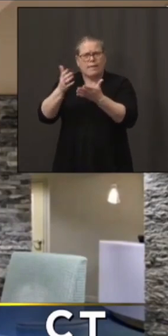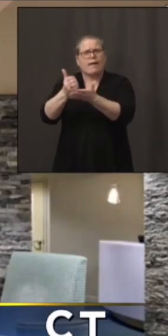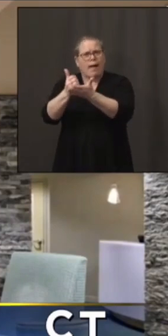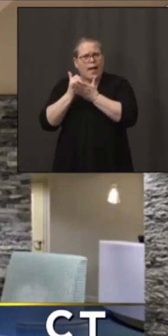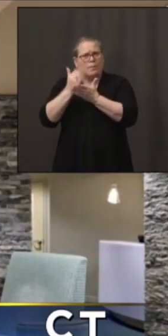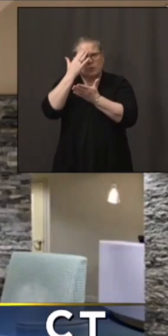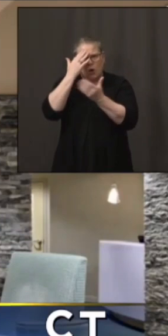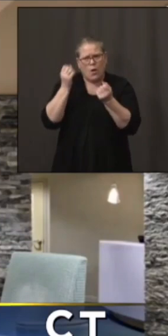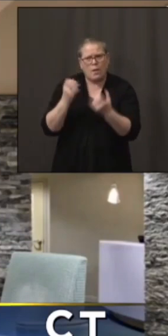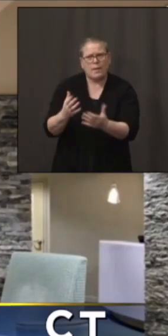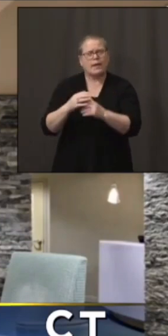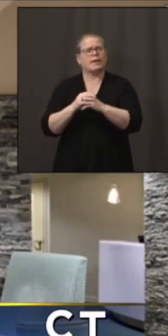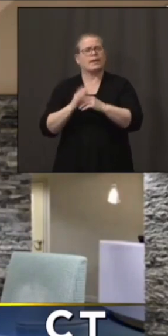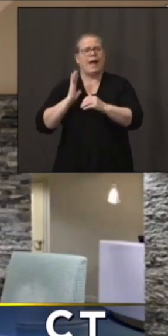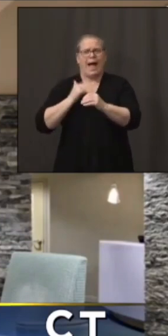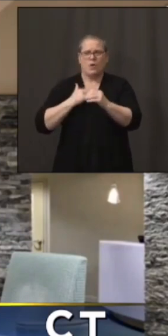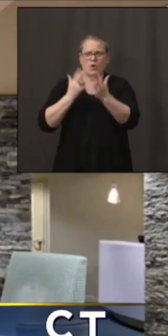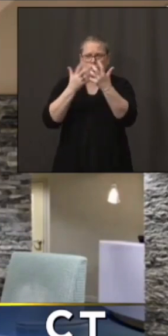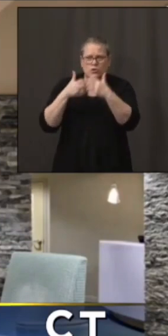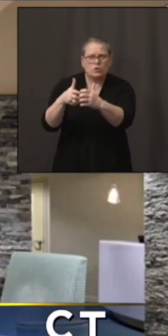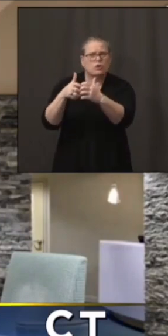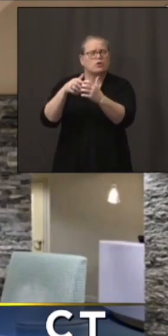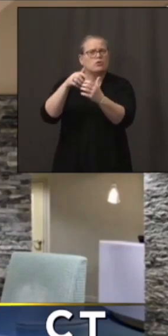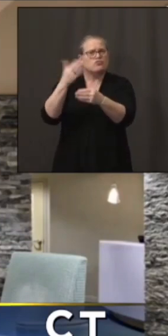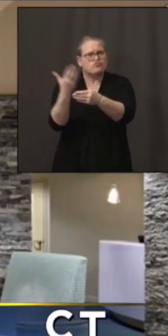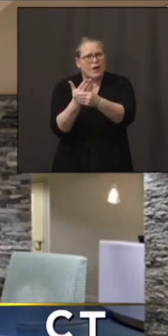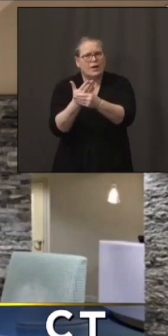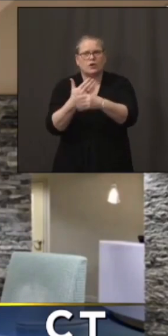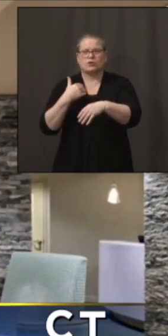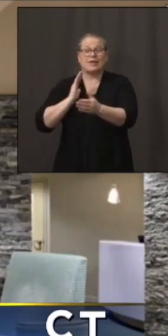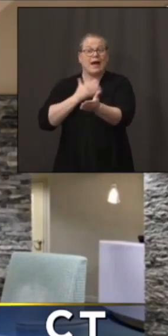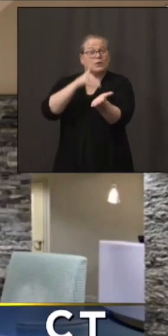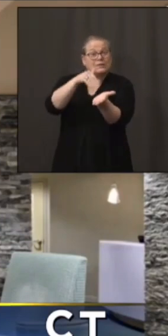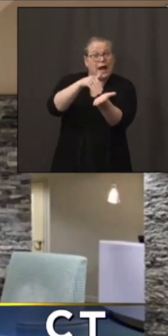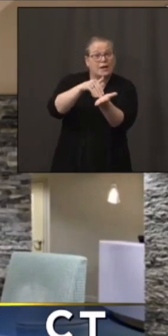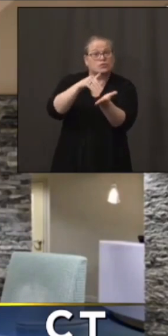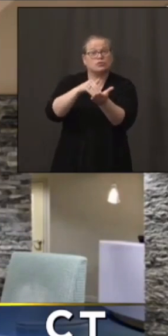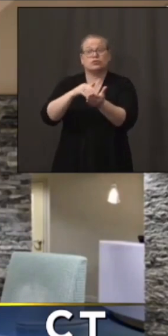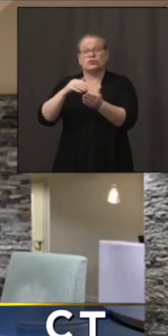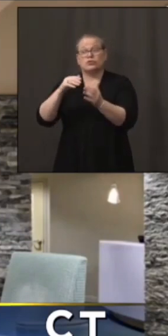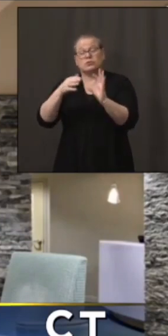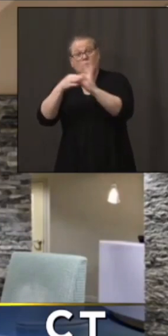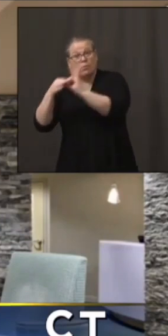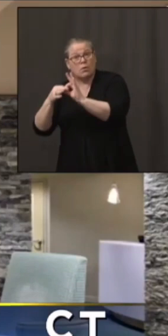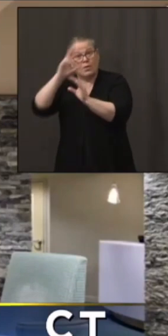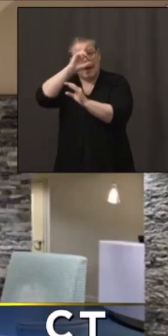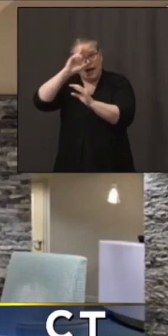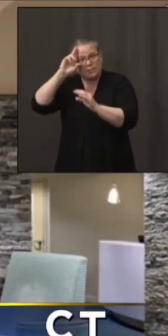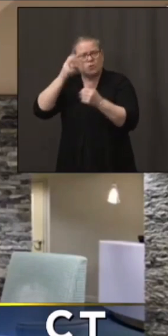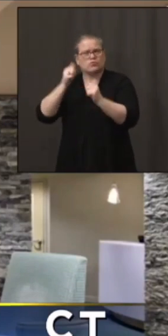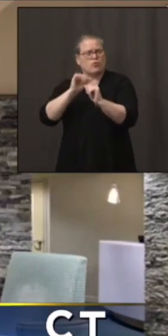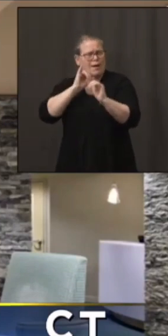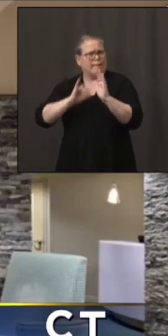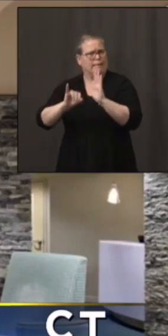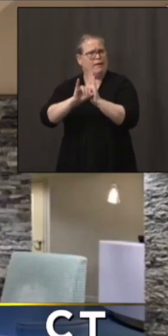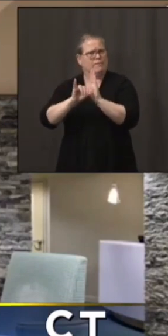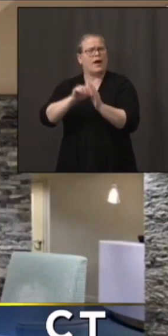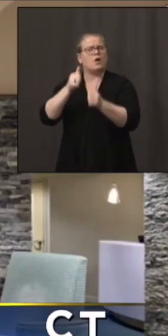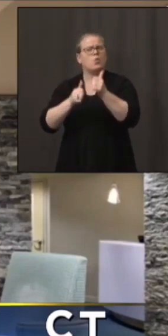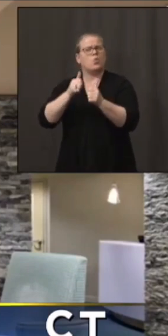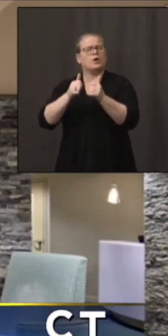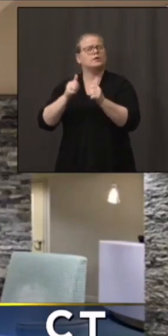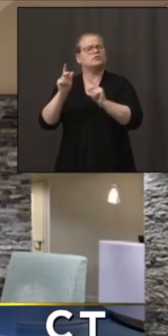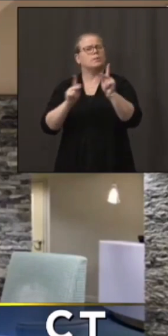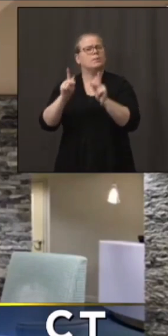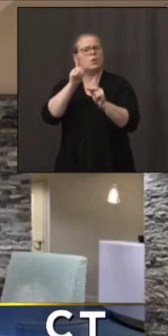integrated physician practice in our hospital, trying to identify individuals that we need to get to first,